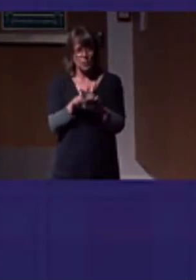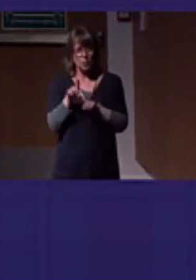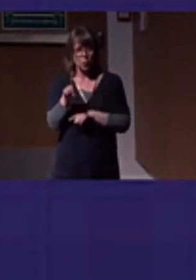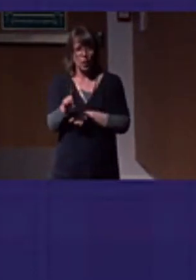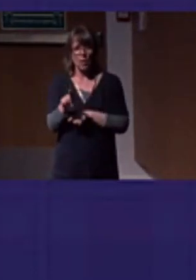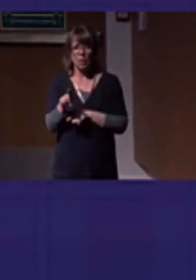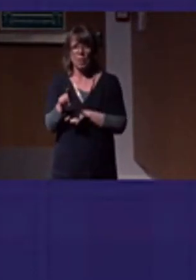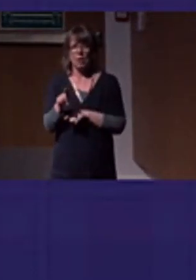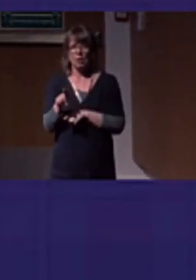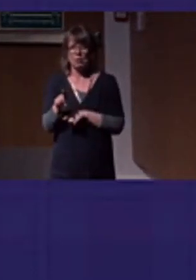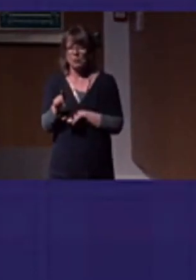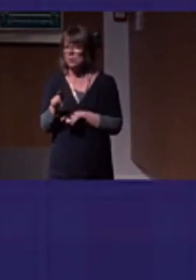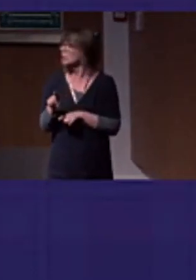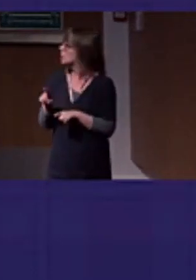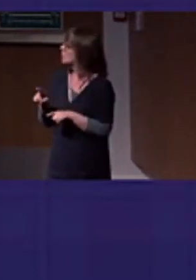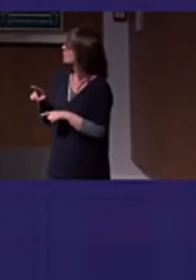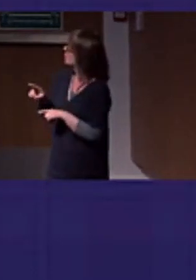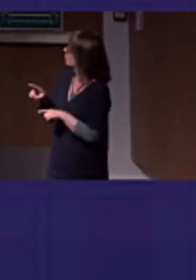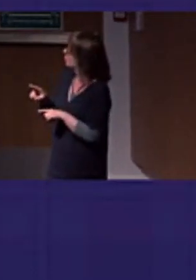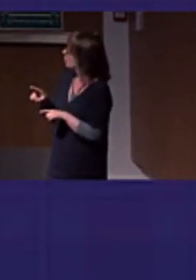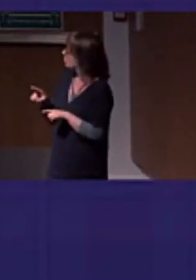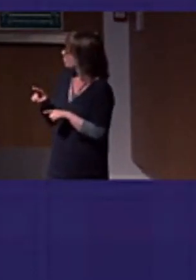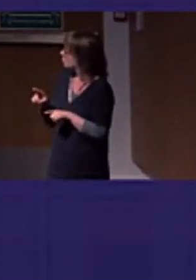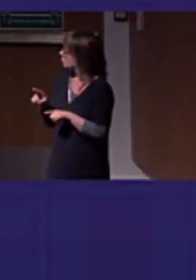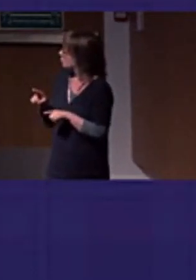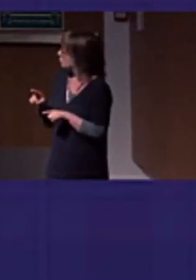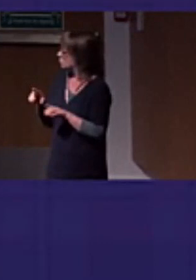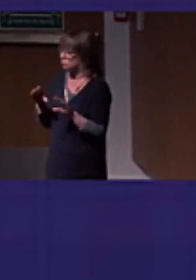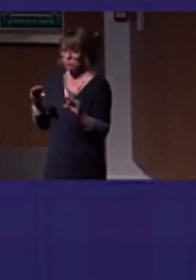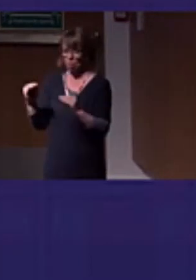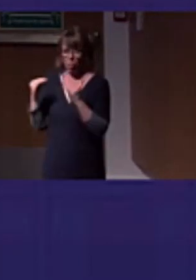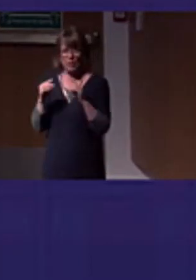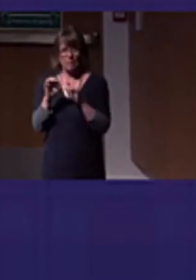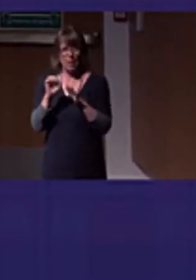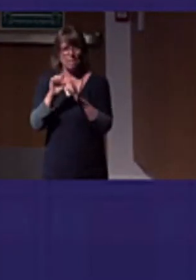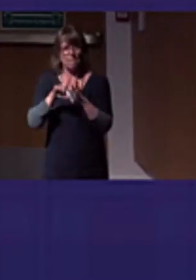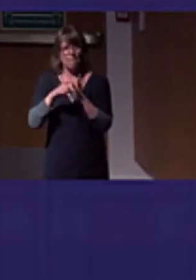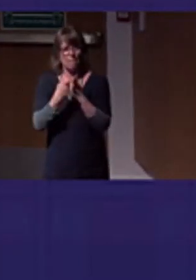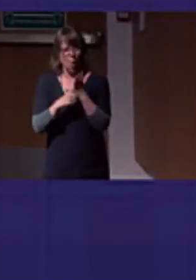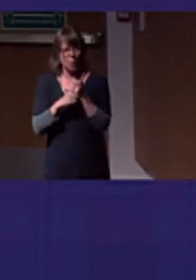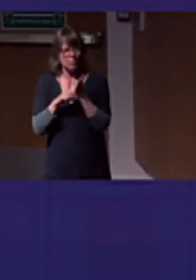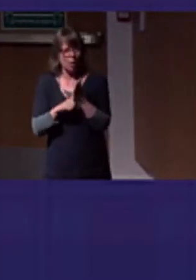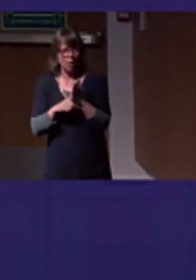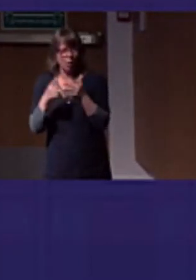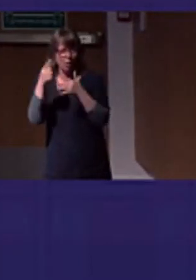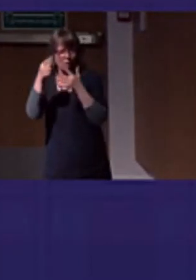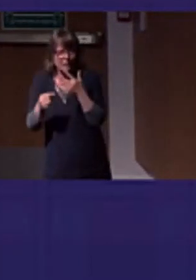be taught about customer insight, portal pages, whatever it's called,